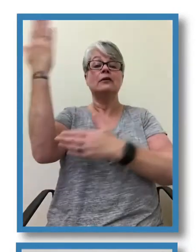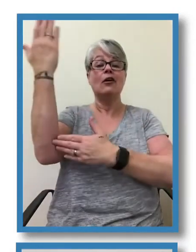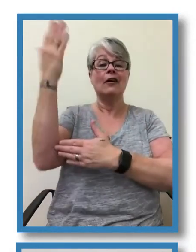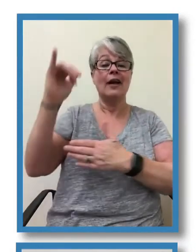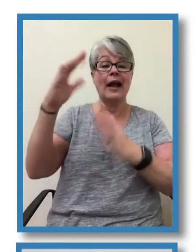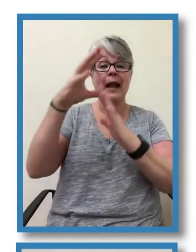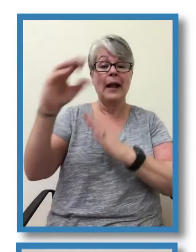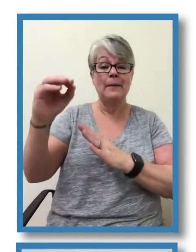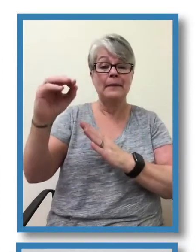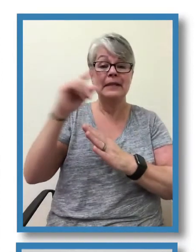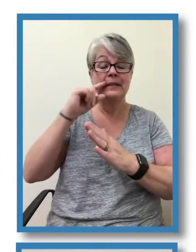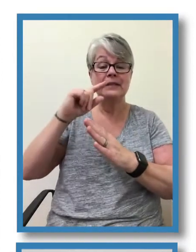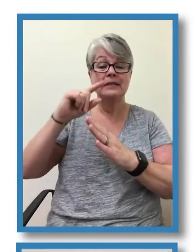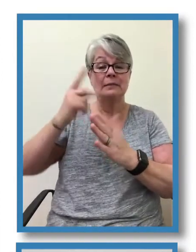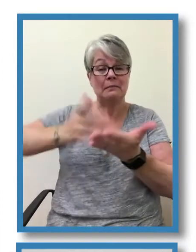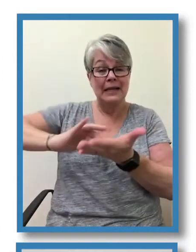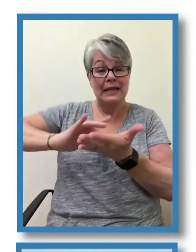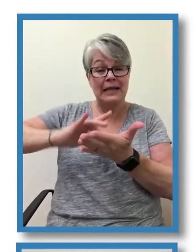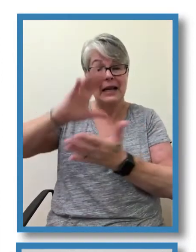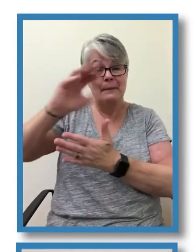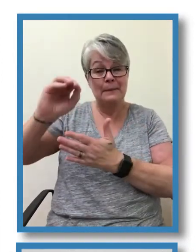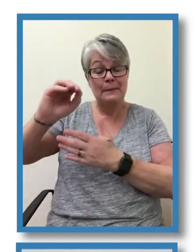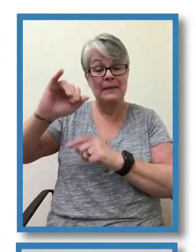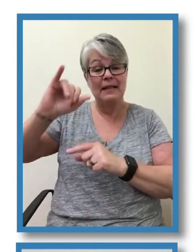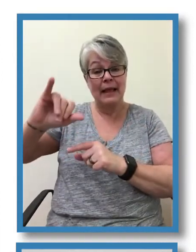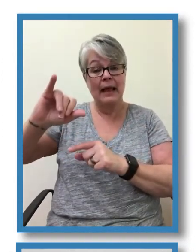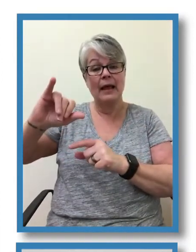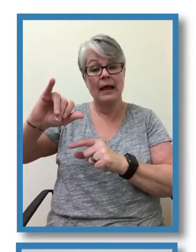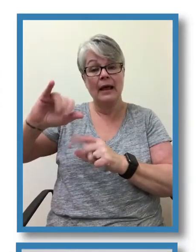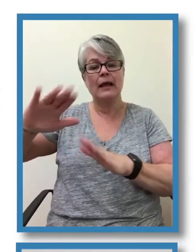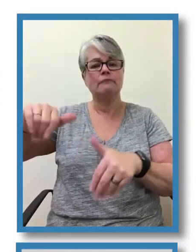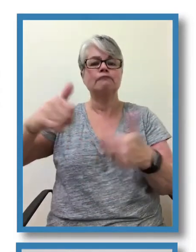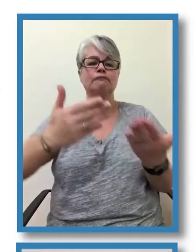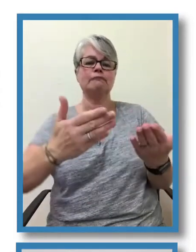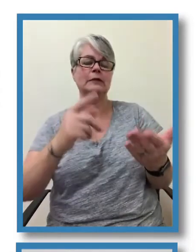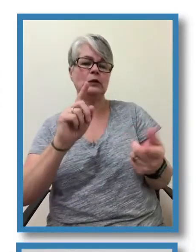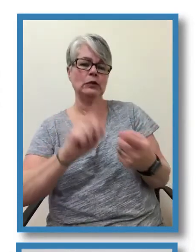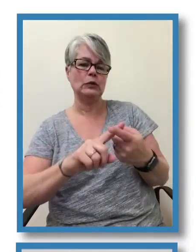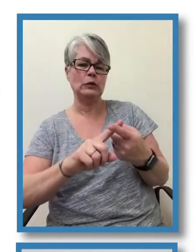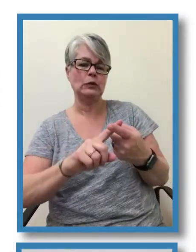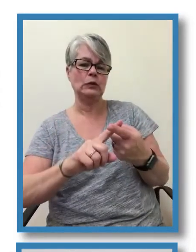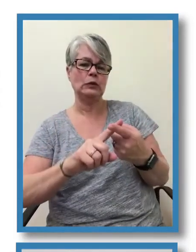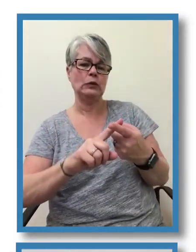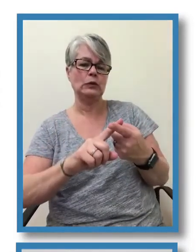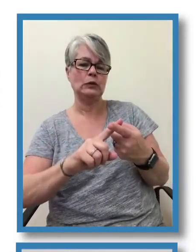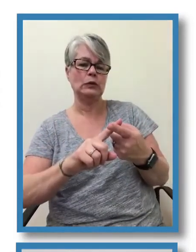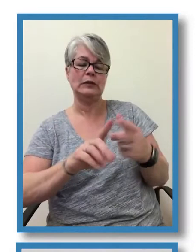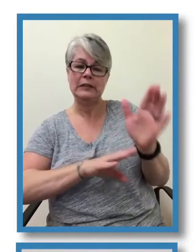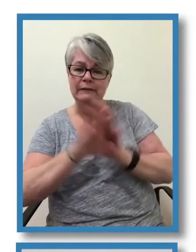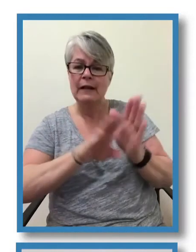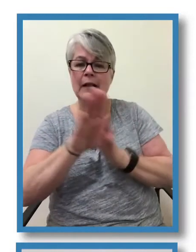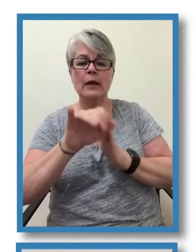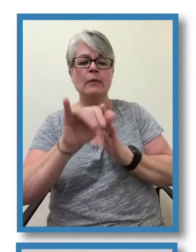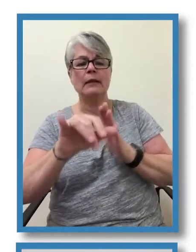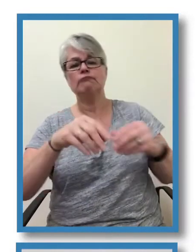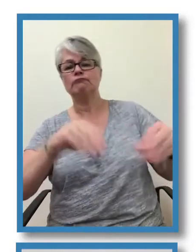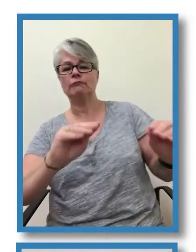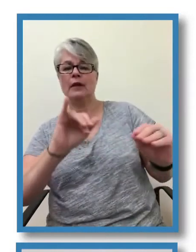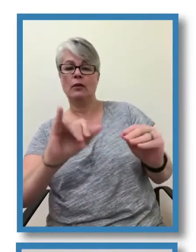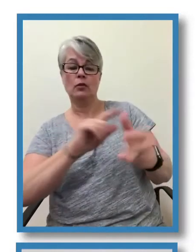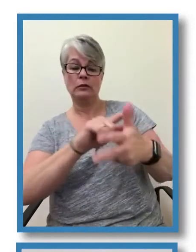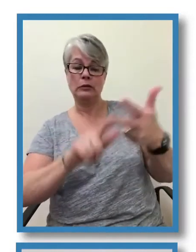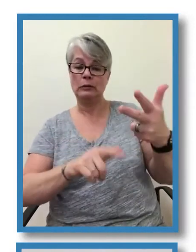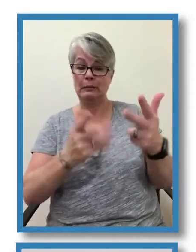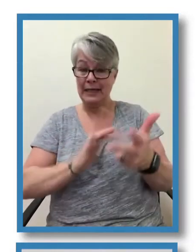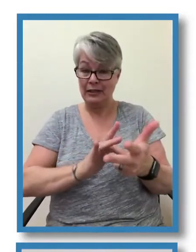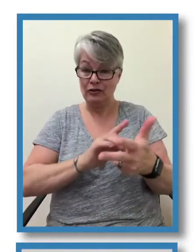There is memantine is another drug which has been approved for moderate to severe dementia. It's not covered by the Ontario